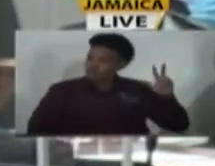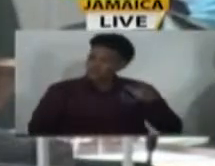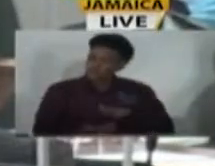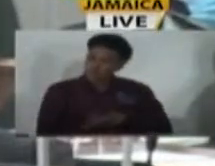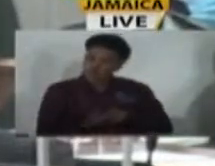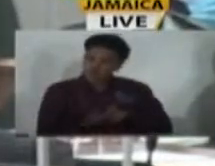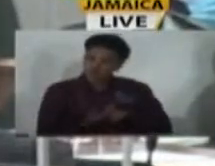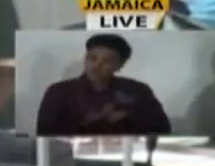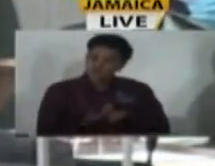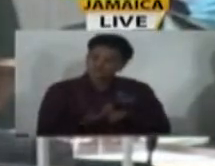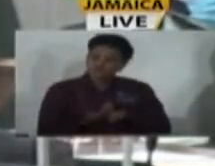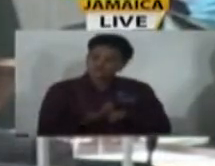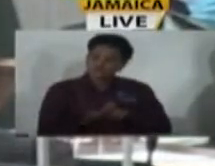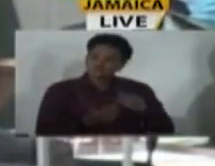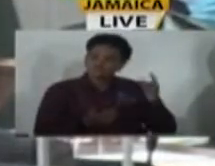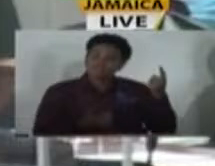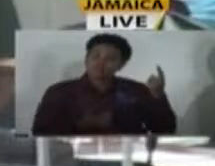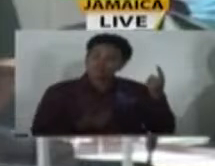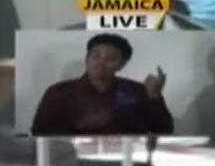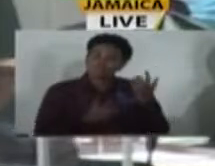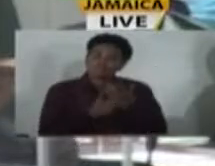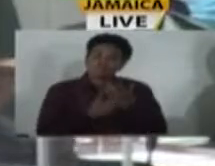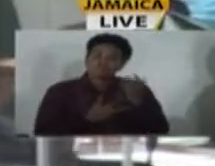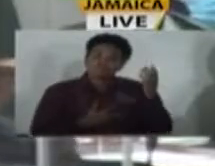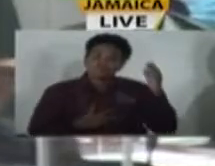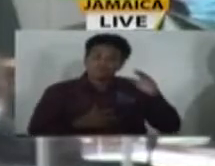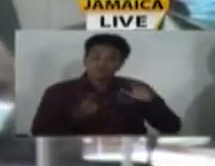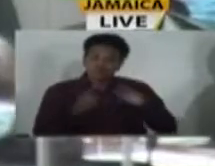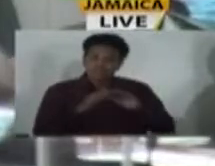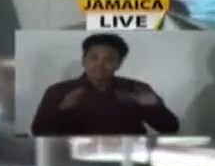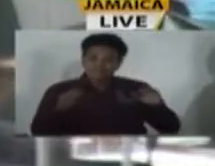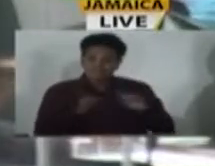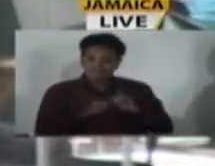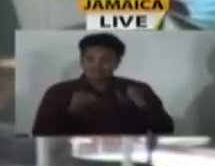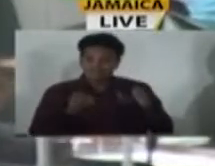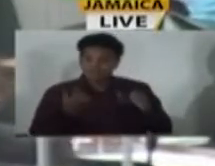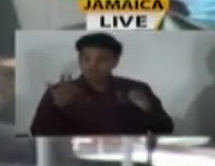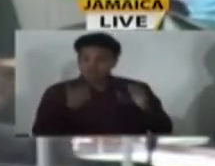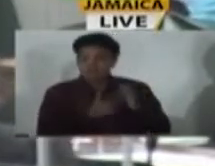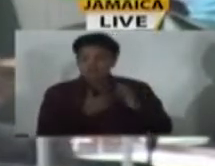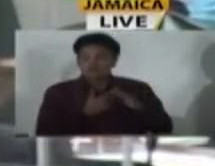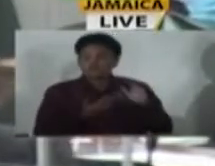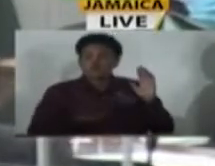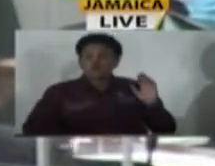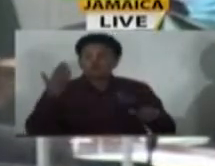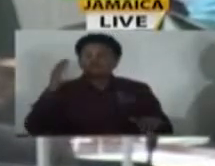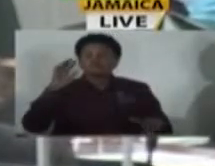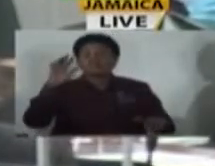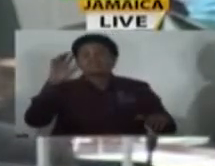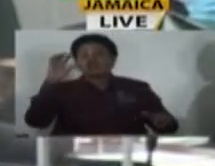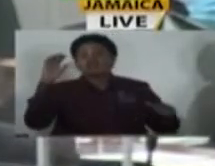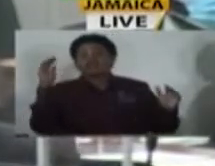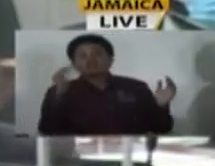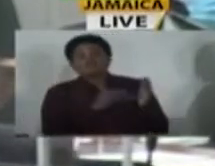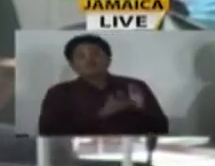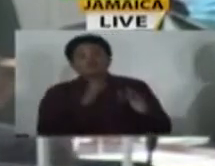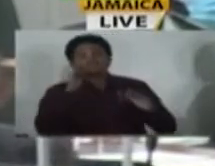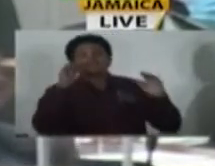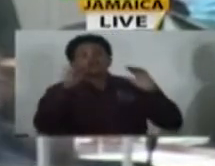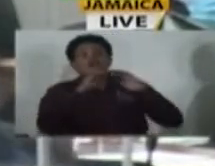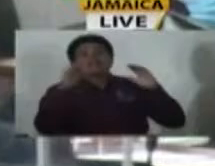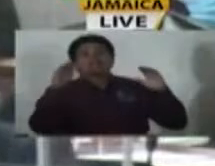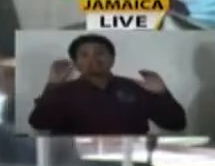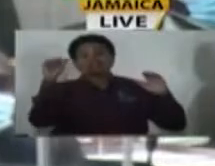$3,000 for the first level offense to $500,000 for the